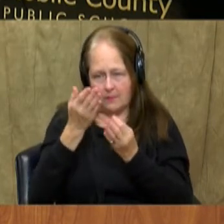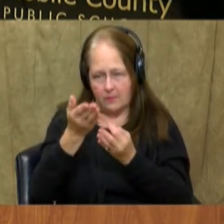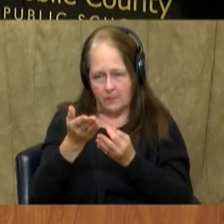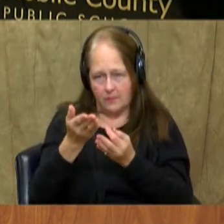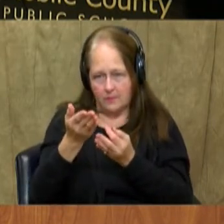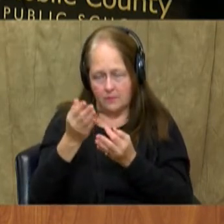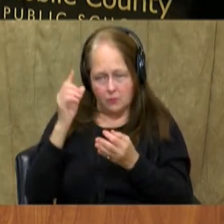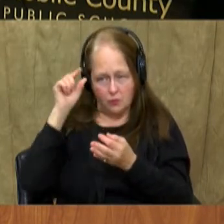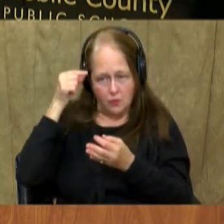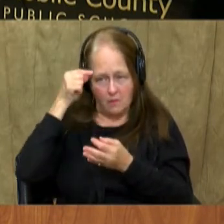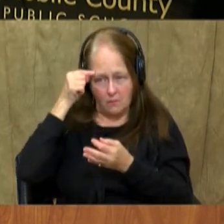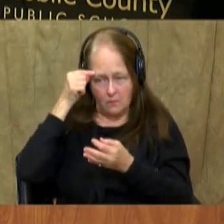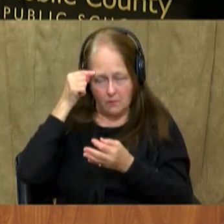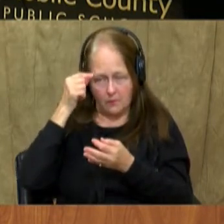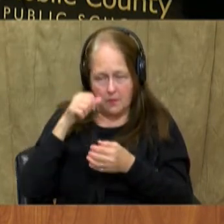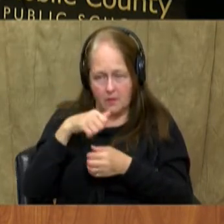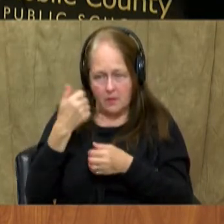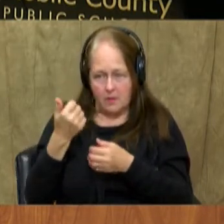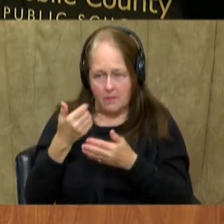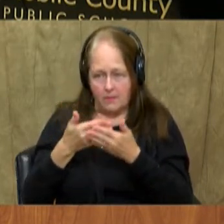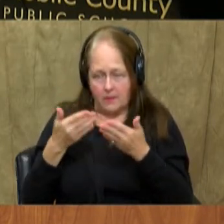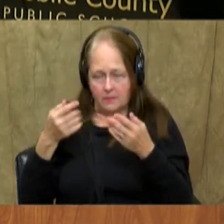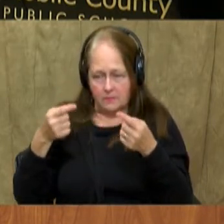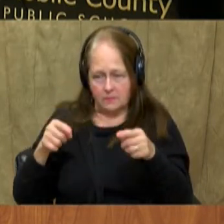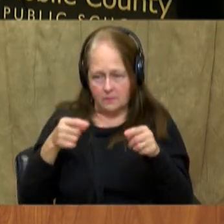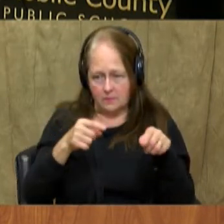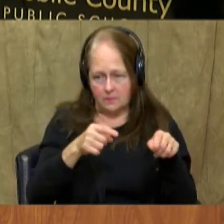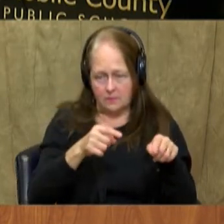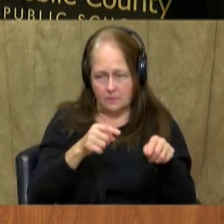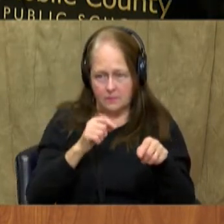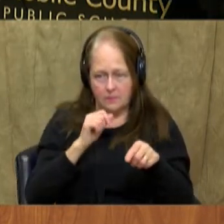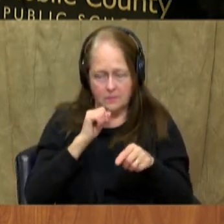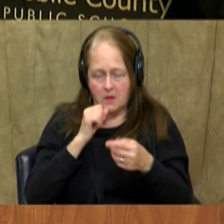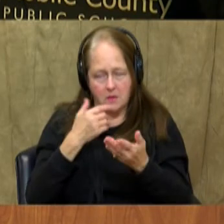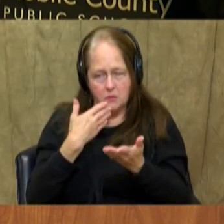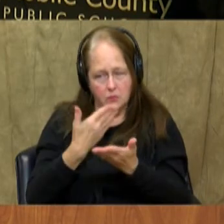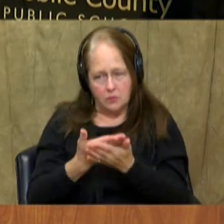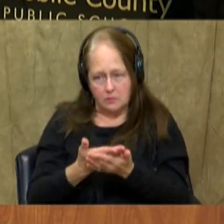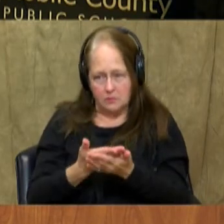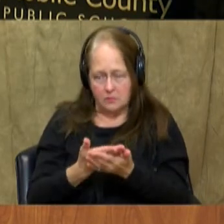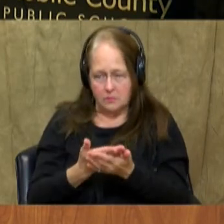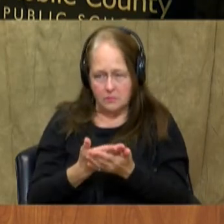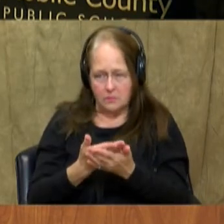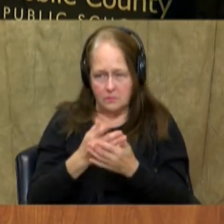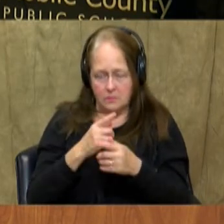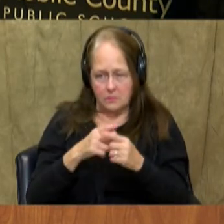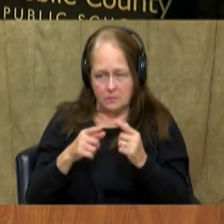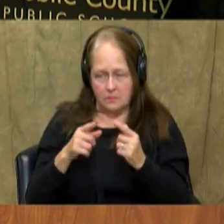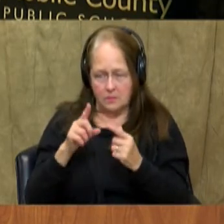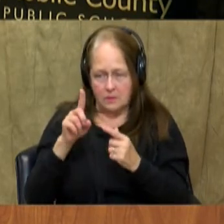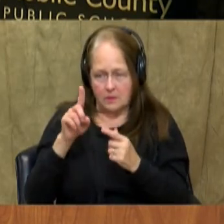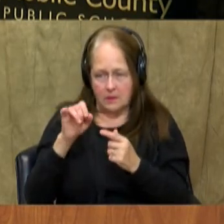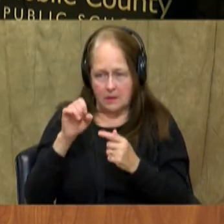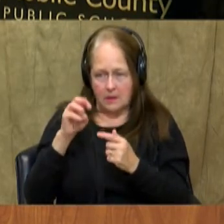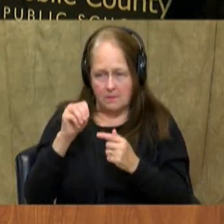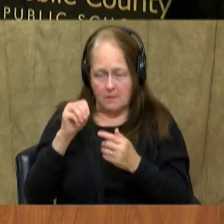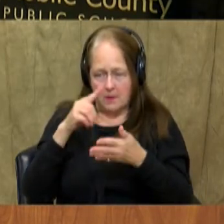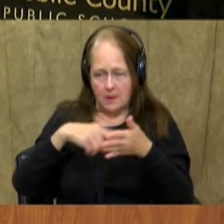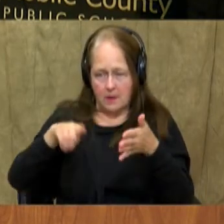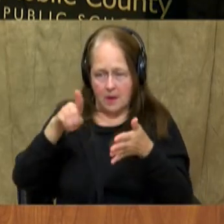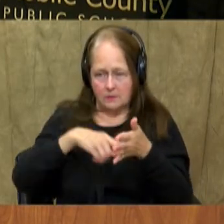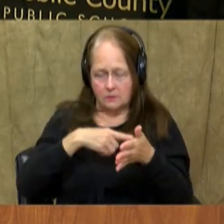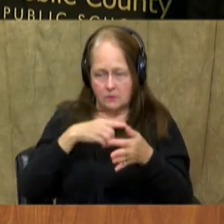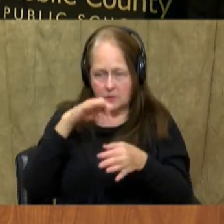So this went on along with some other things that weren't all that kosher. But when Diem canceled the elections in